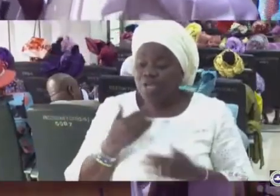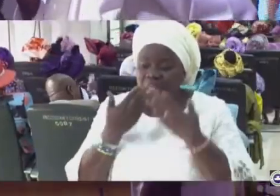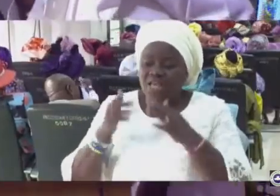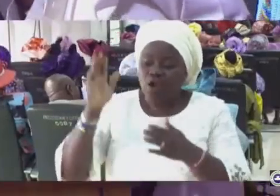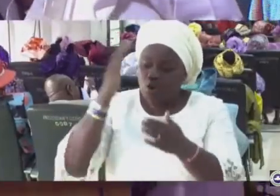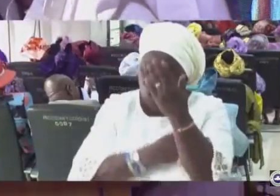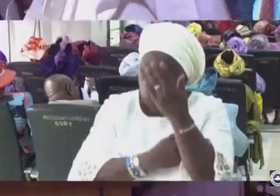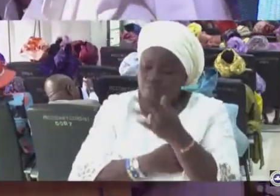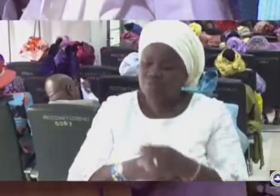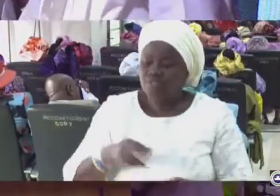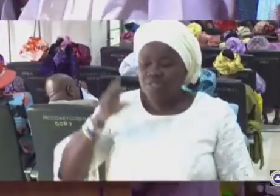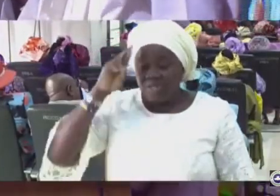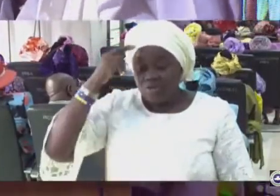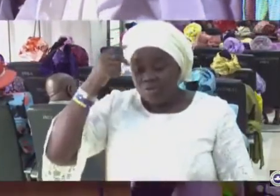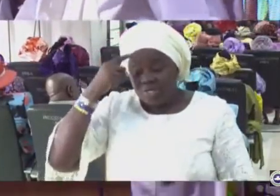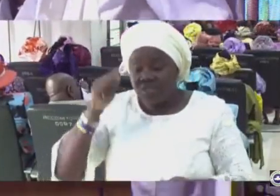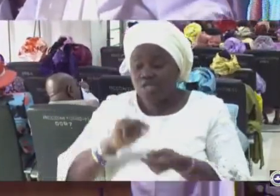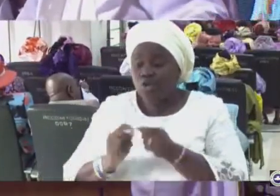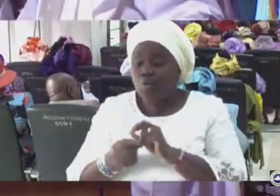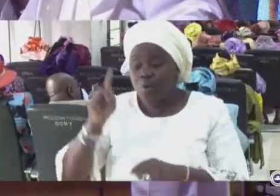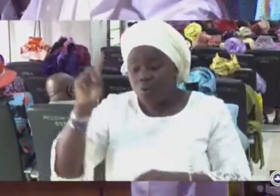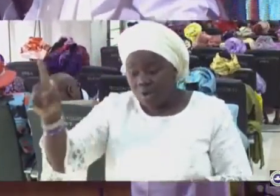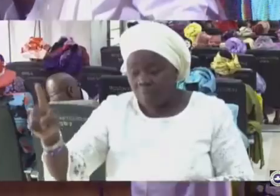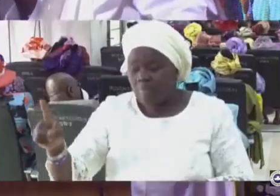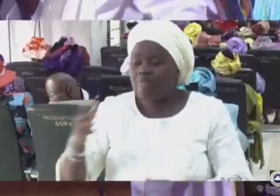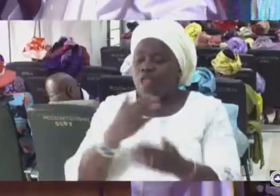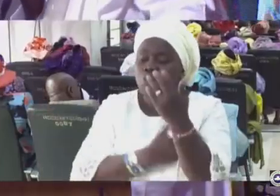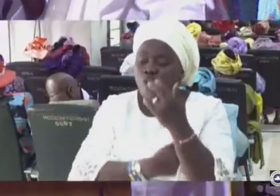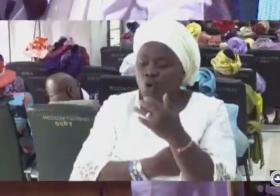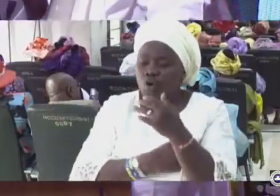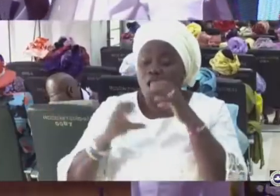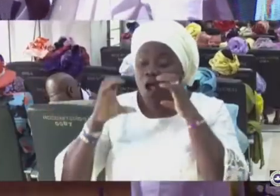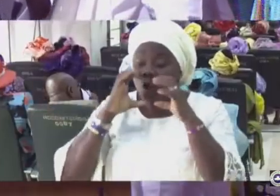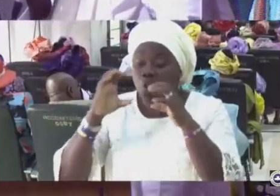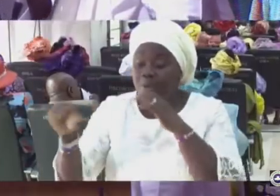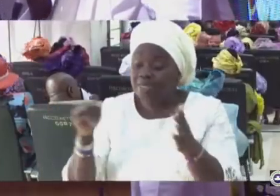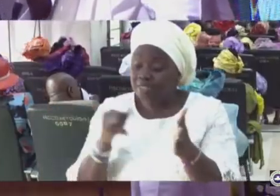Reason number one is that God commanded it.